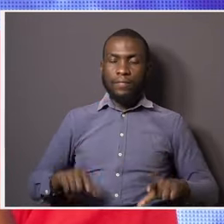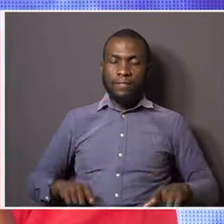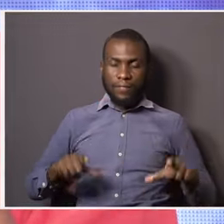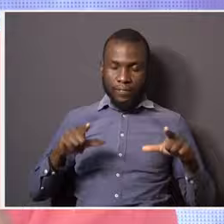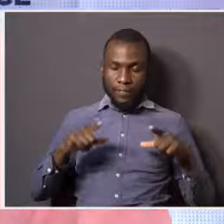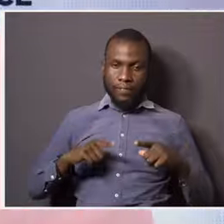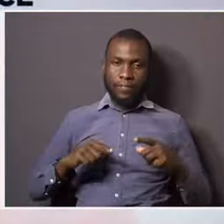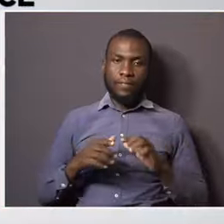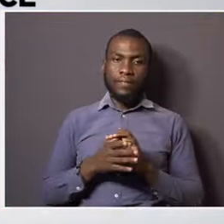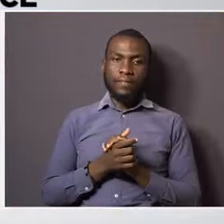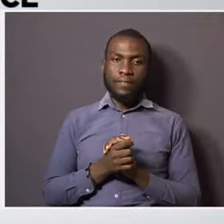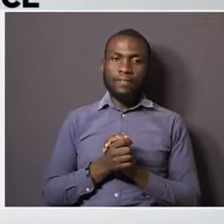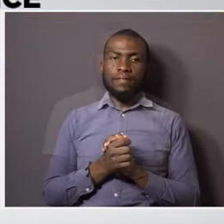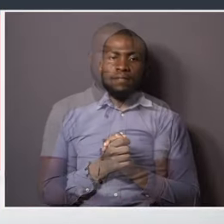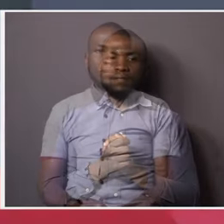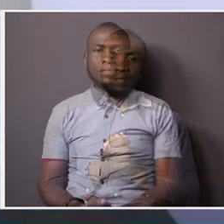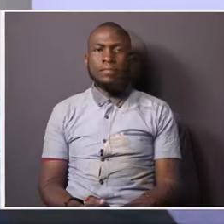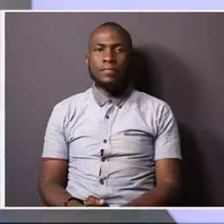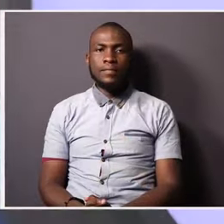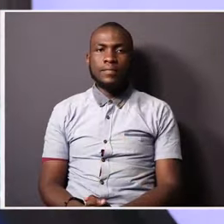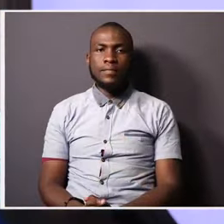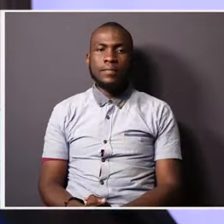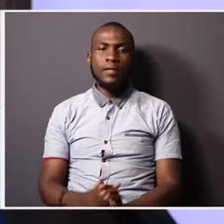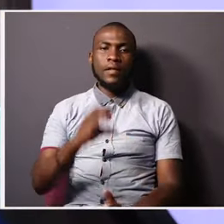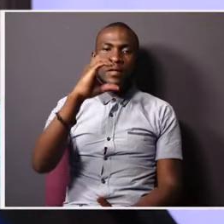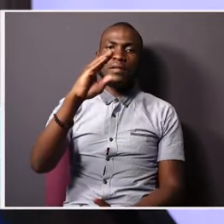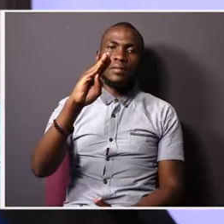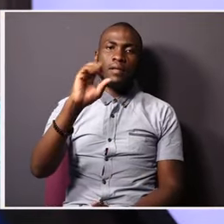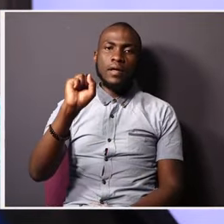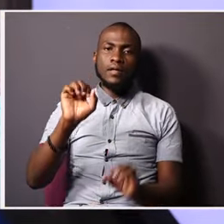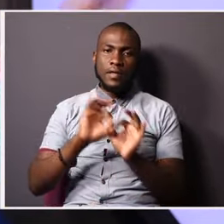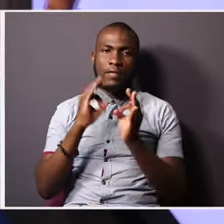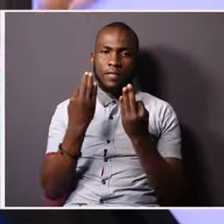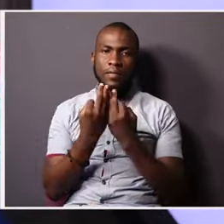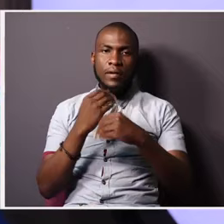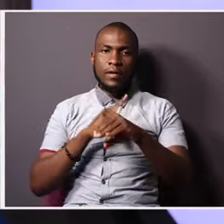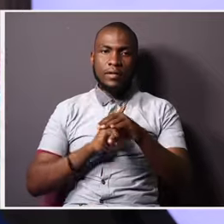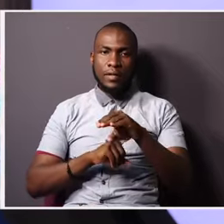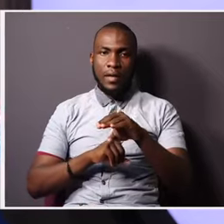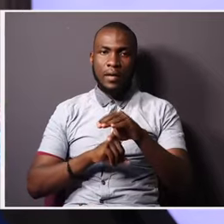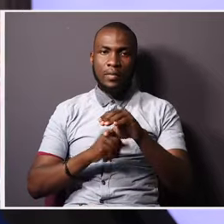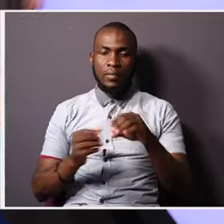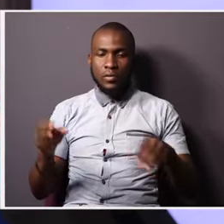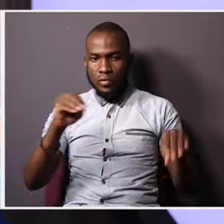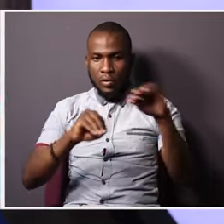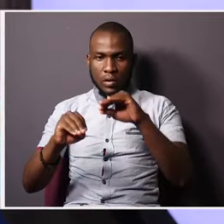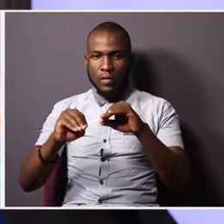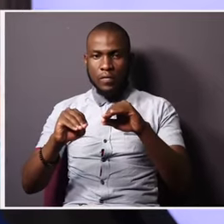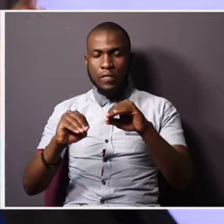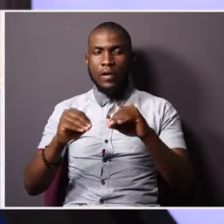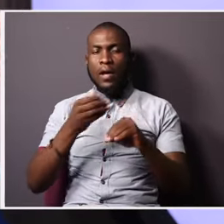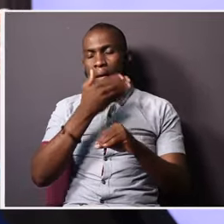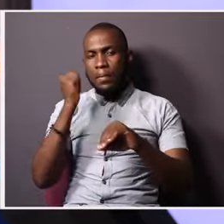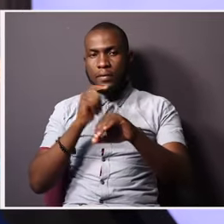Oh, Jesus. CBS family, it's time to give. One of my best